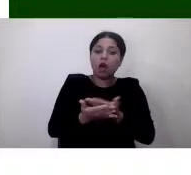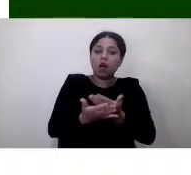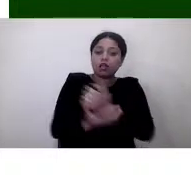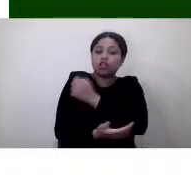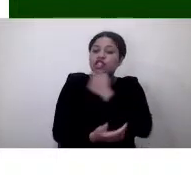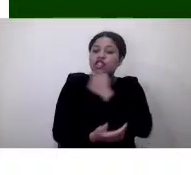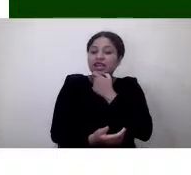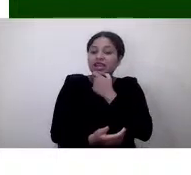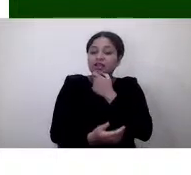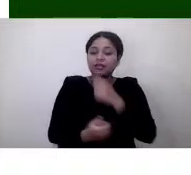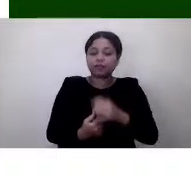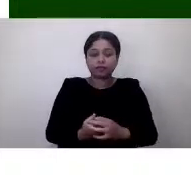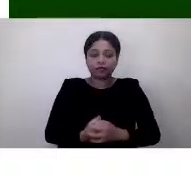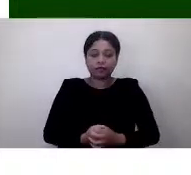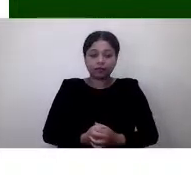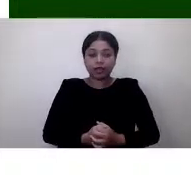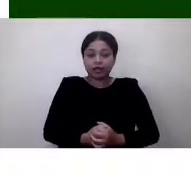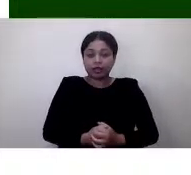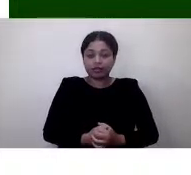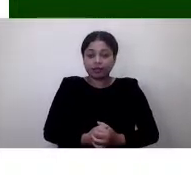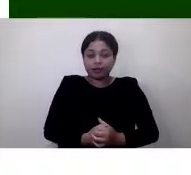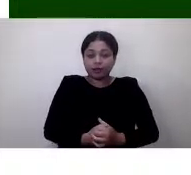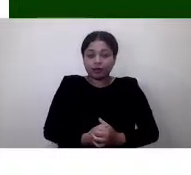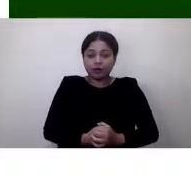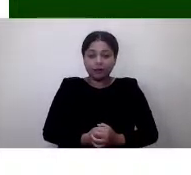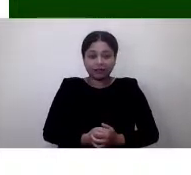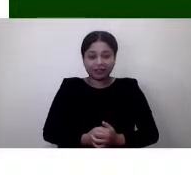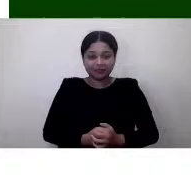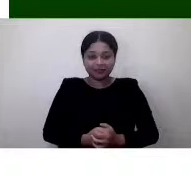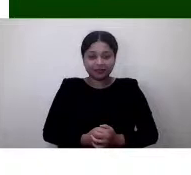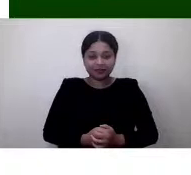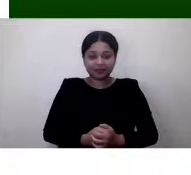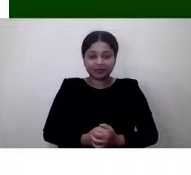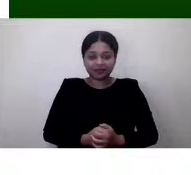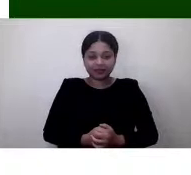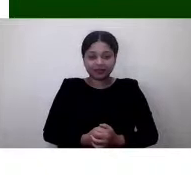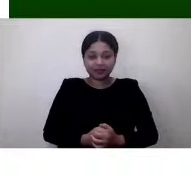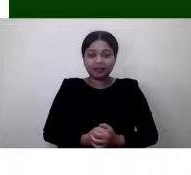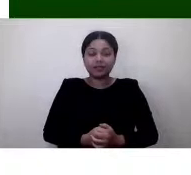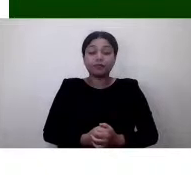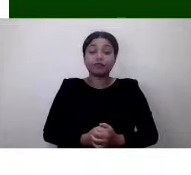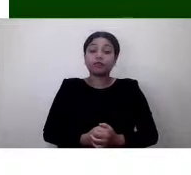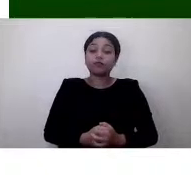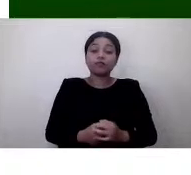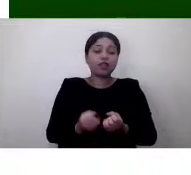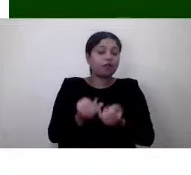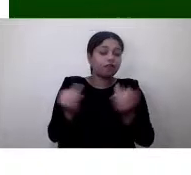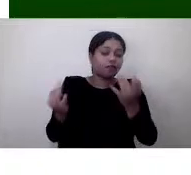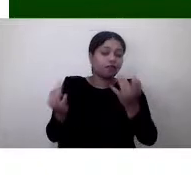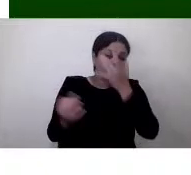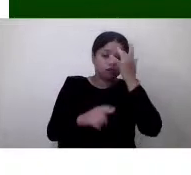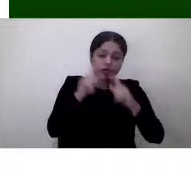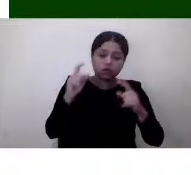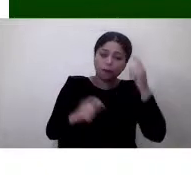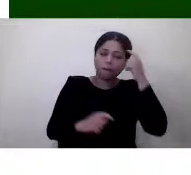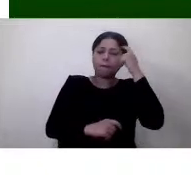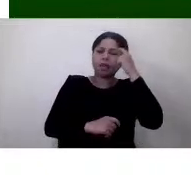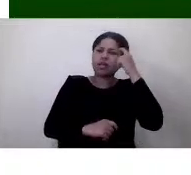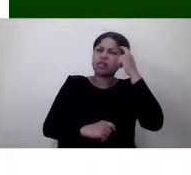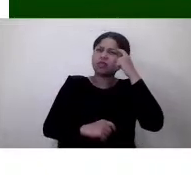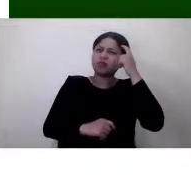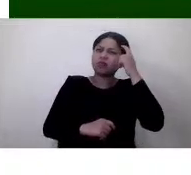Many might think that teachers can't play a role in raising awareness about climate change because this is a